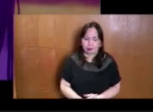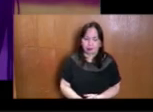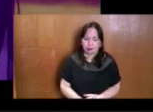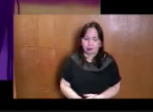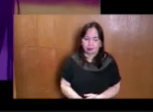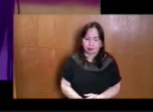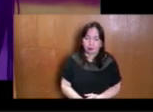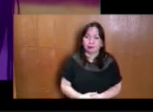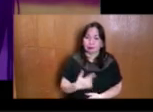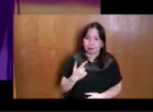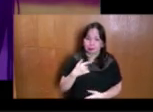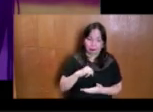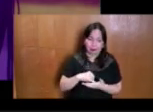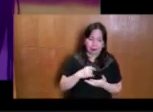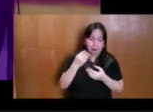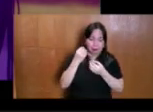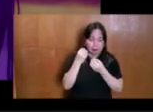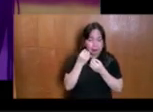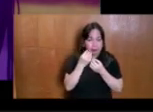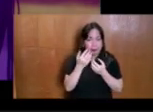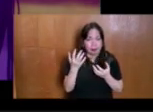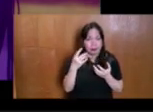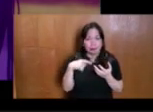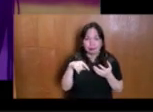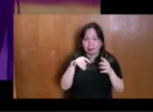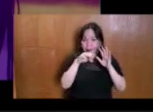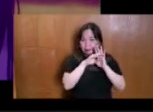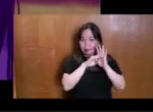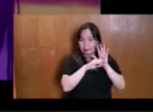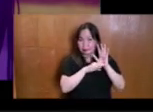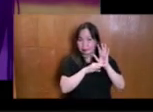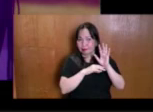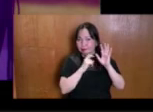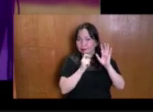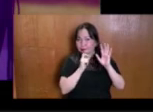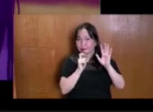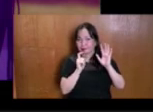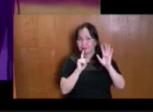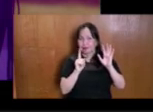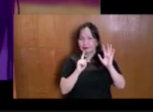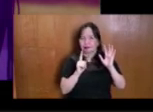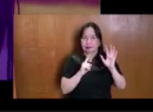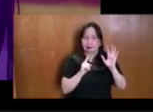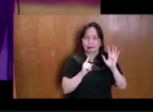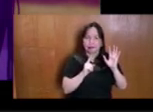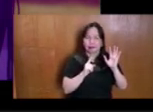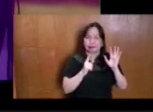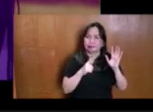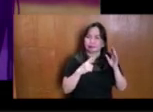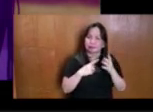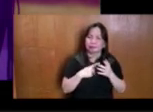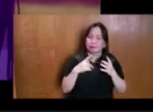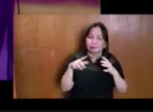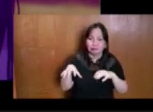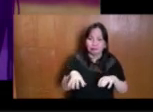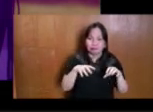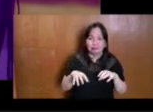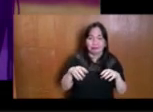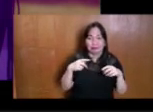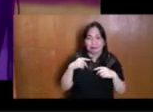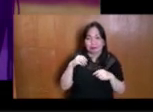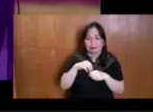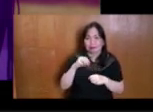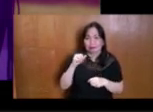so let me just do a quick rundown of some of the initiatives in AI. This is certainly